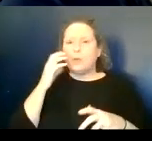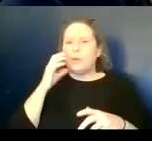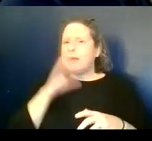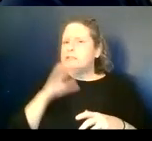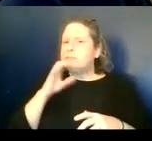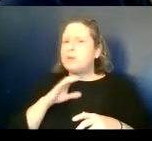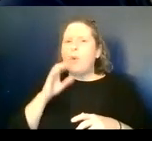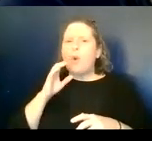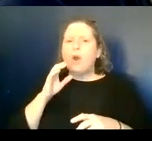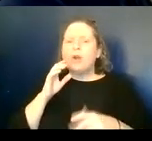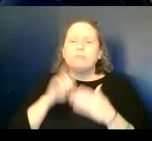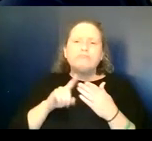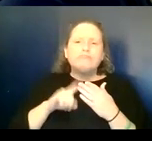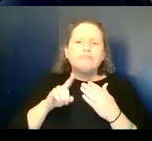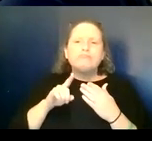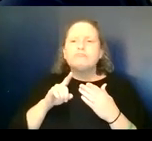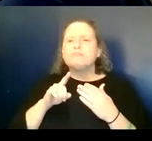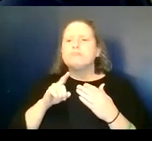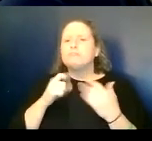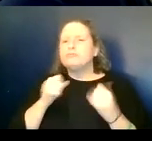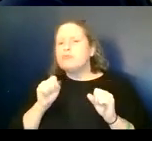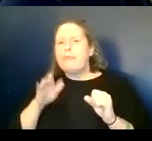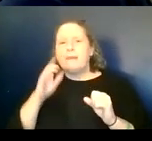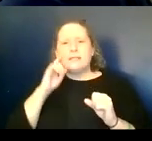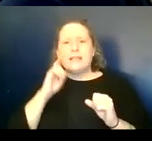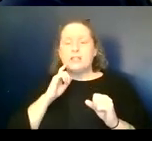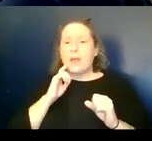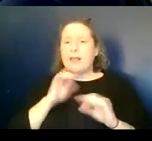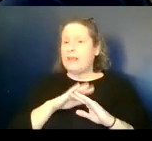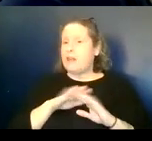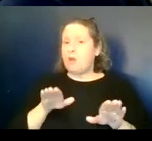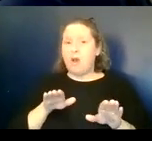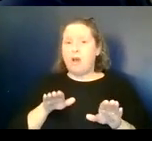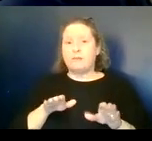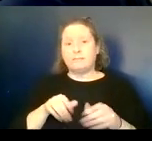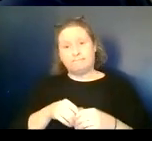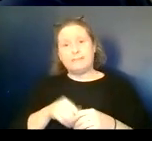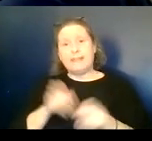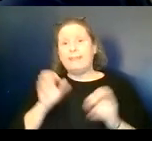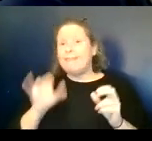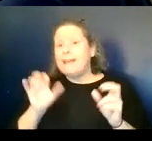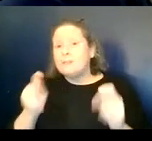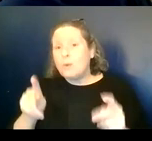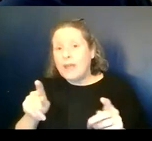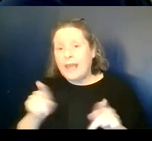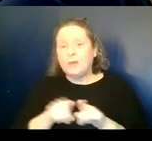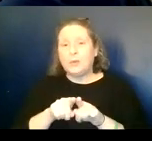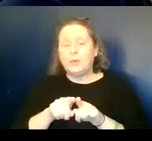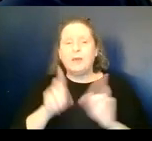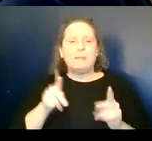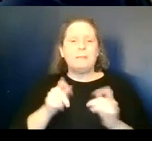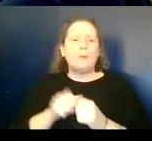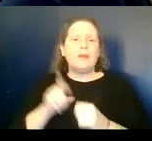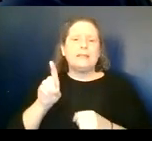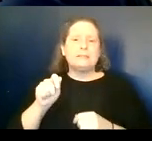too. People with disabilities also have the right to explore